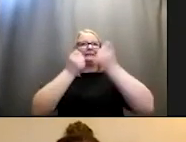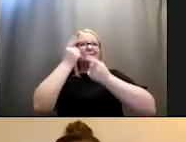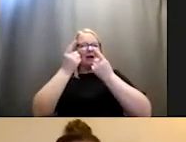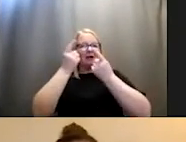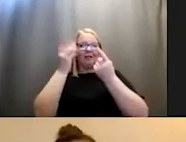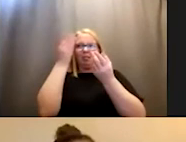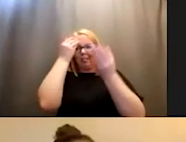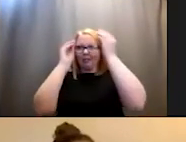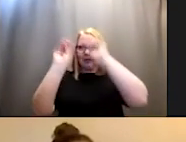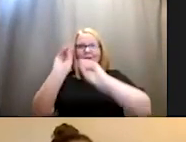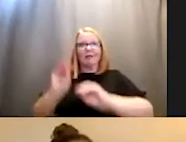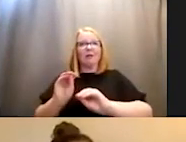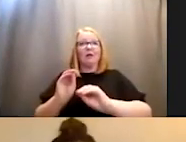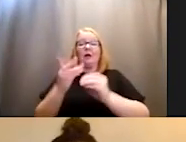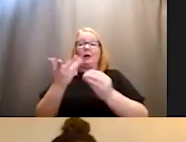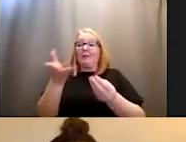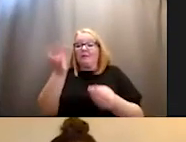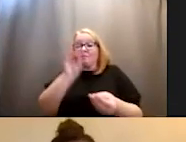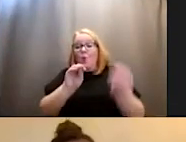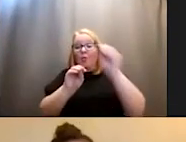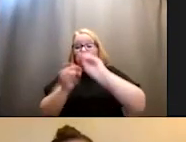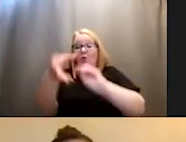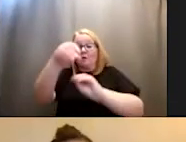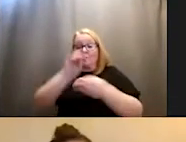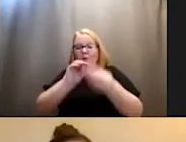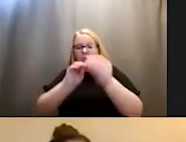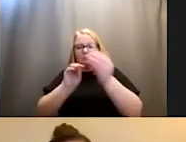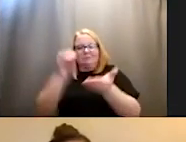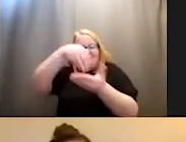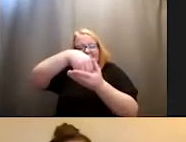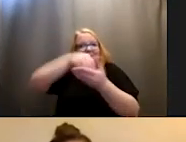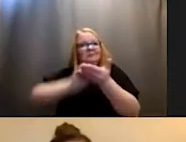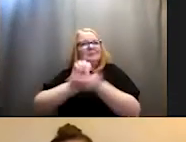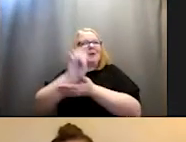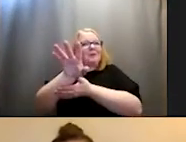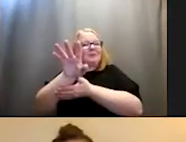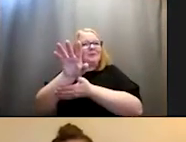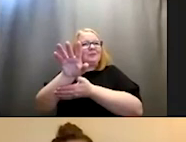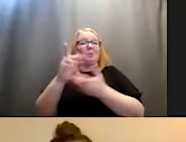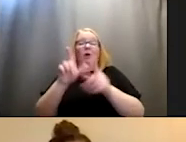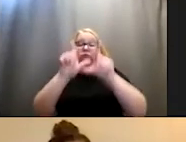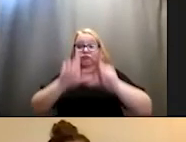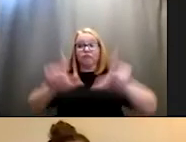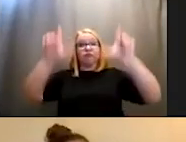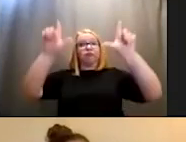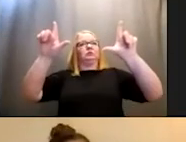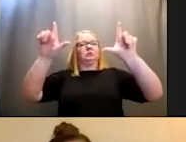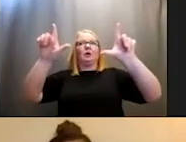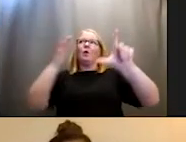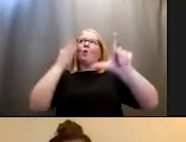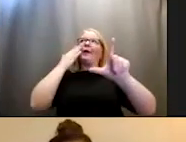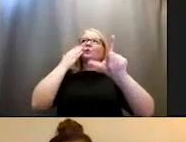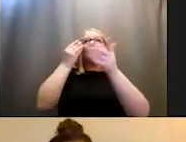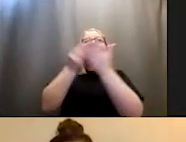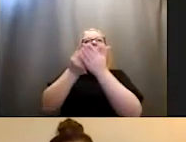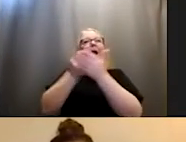these that were actually folded up and sent out with the cosmetics products, but it was also available blown up large at the point of sale. So wherever you would go